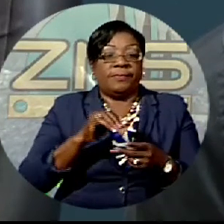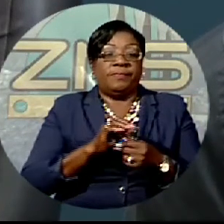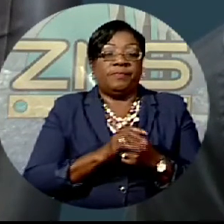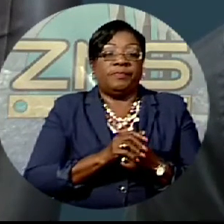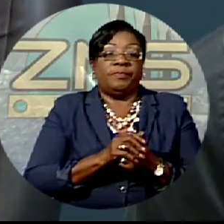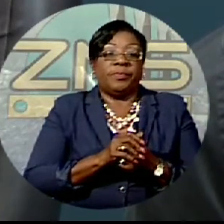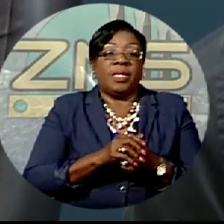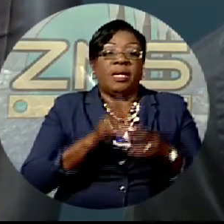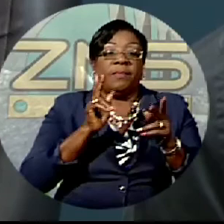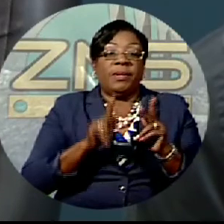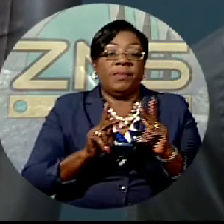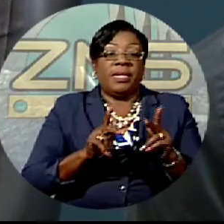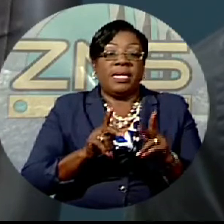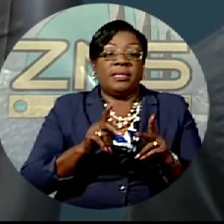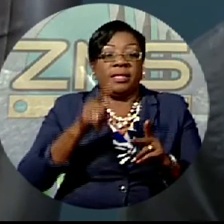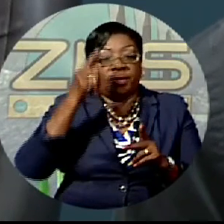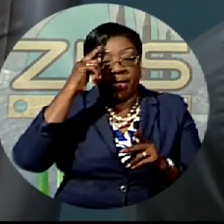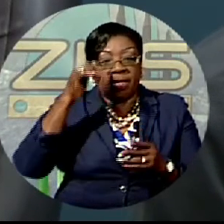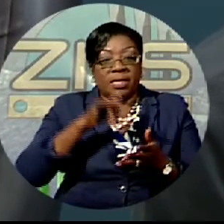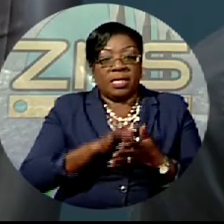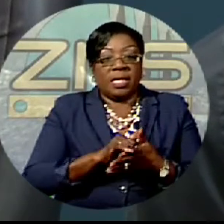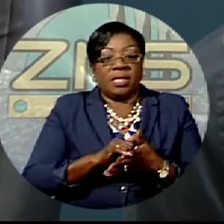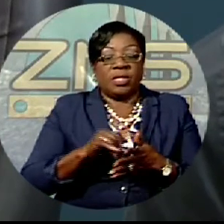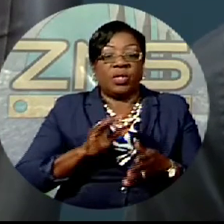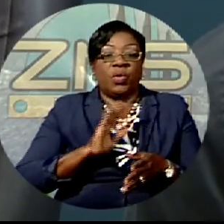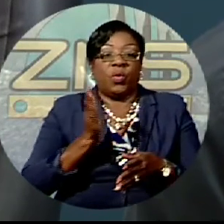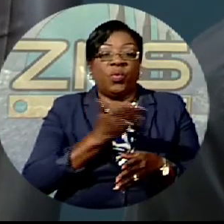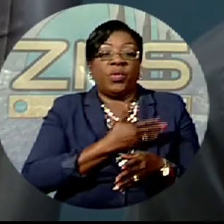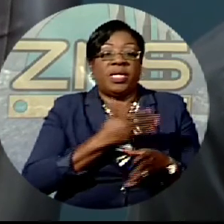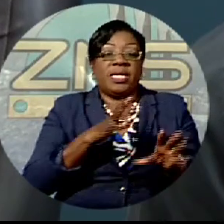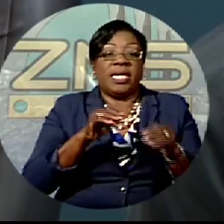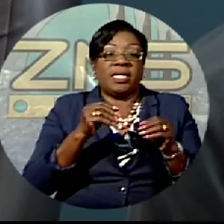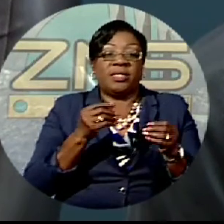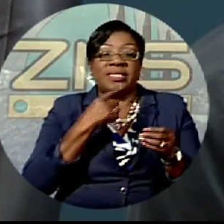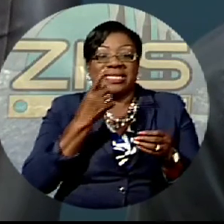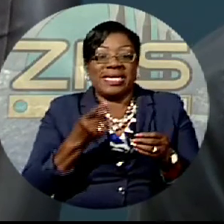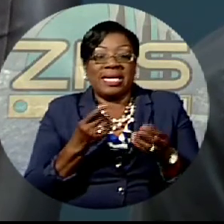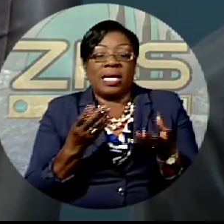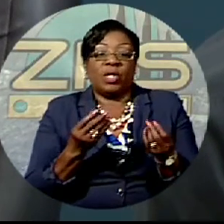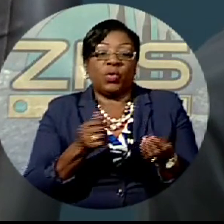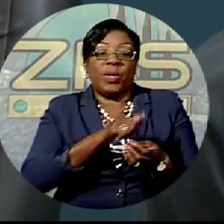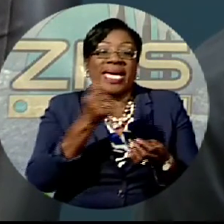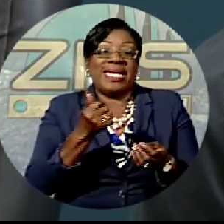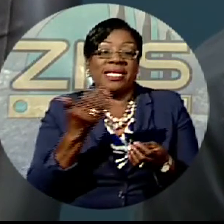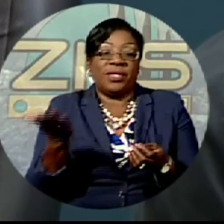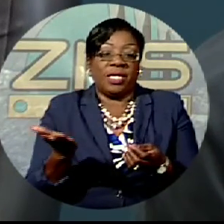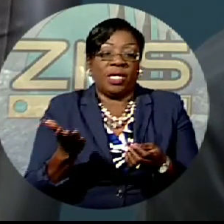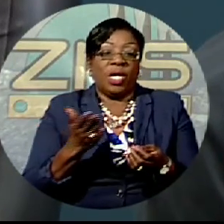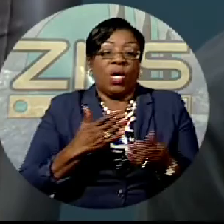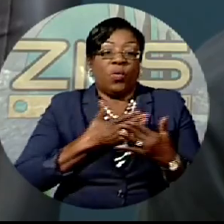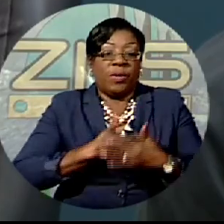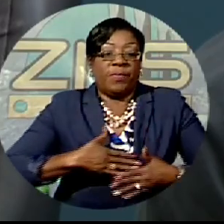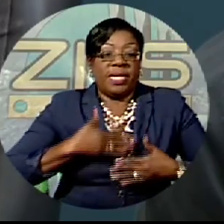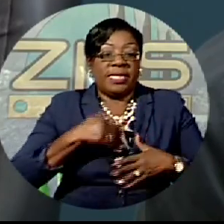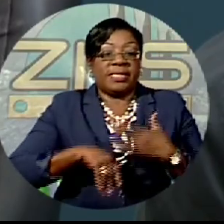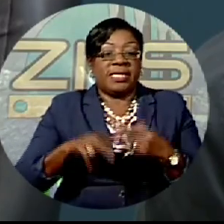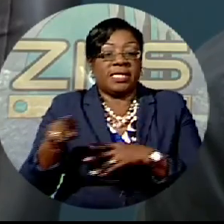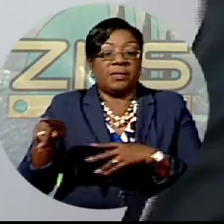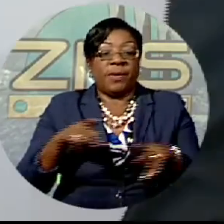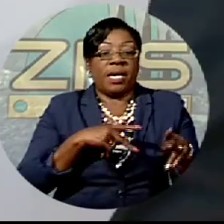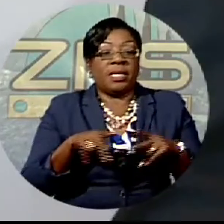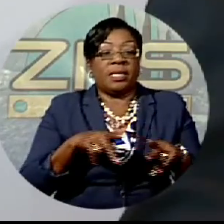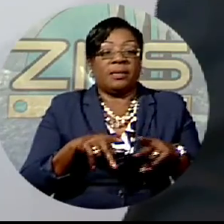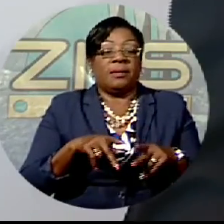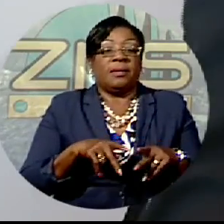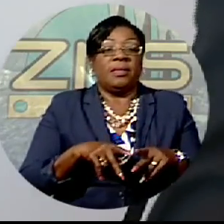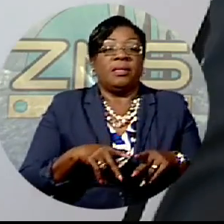know, people like to think that we get to say and do anything we please in this party, and it doesn't work that way.